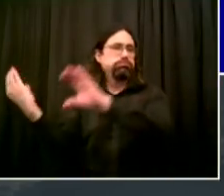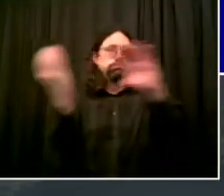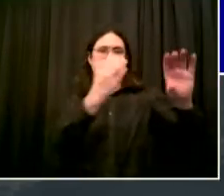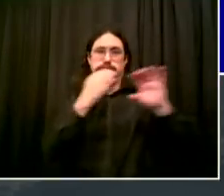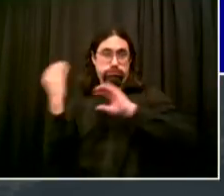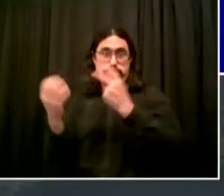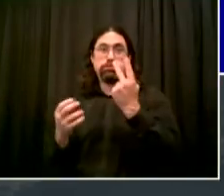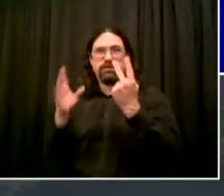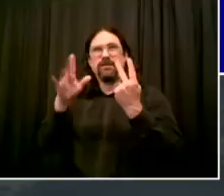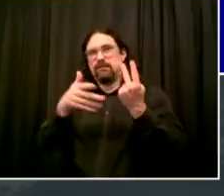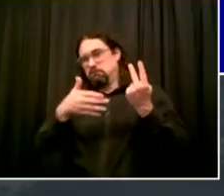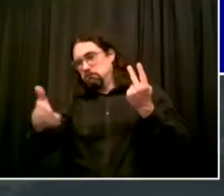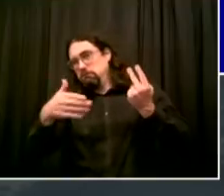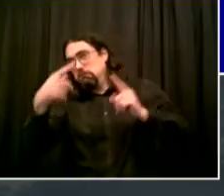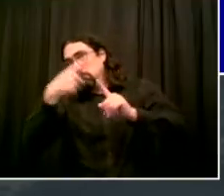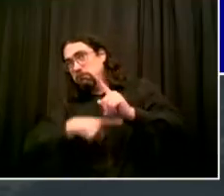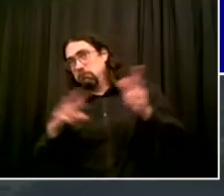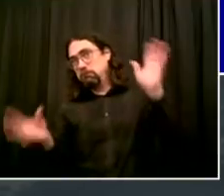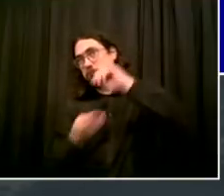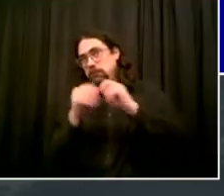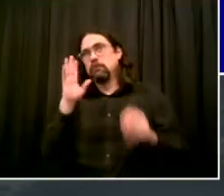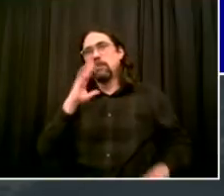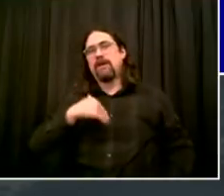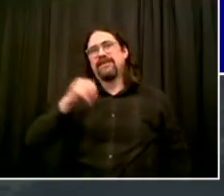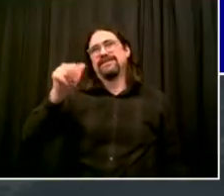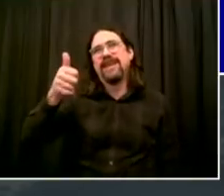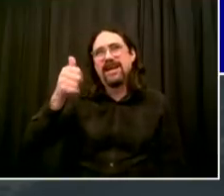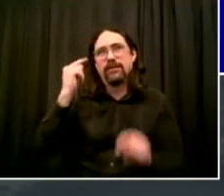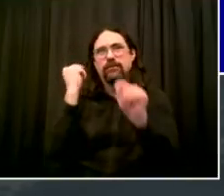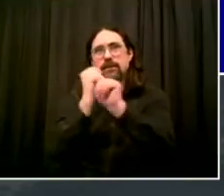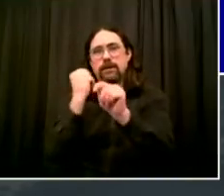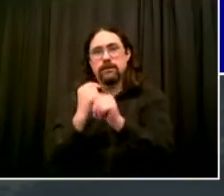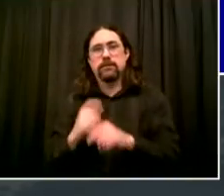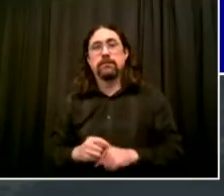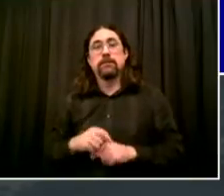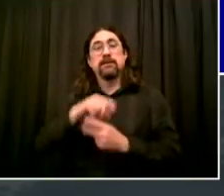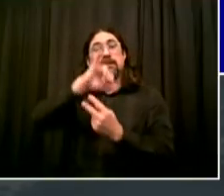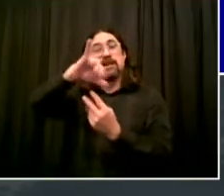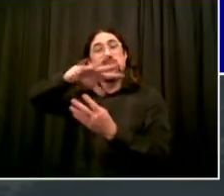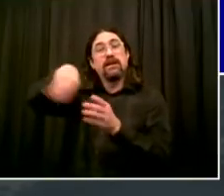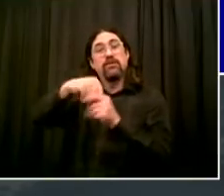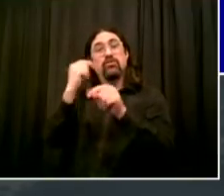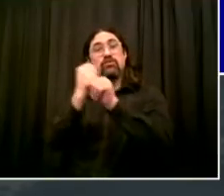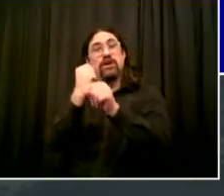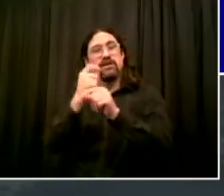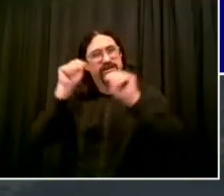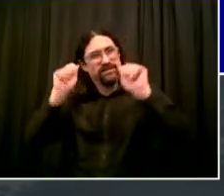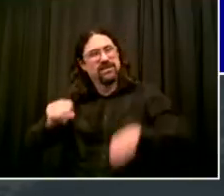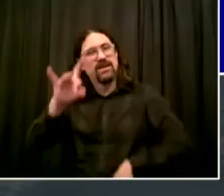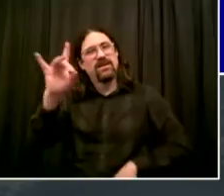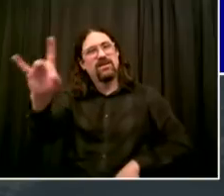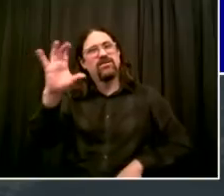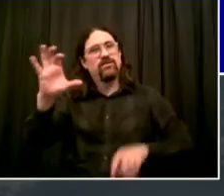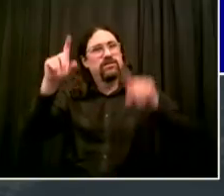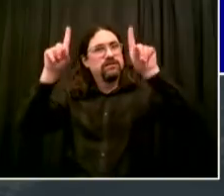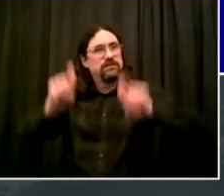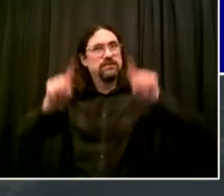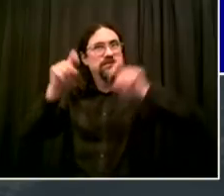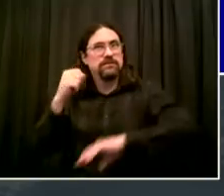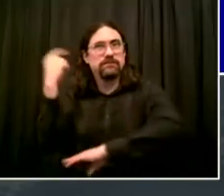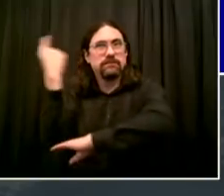doorstep. Second announcement, we have 6 new community testing partners, and these are organizations that people